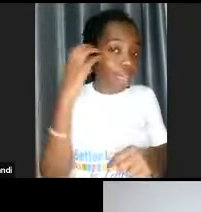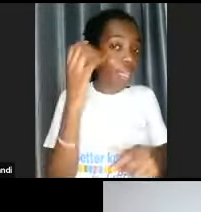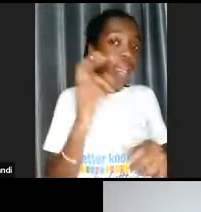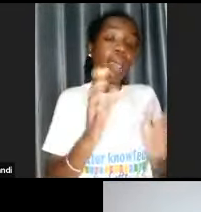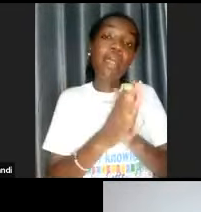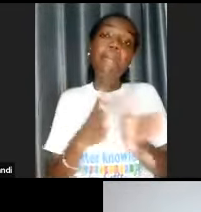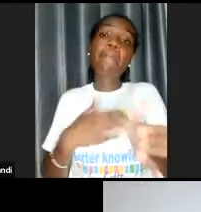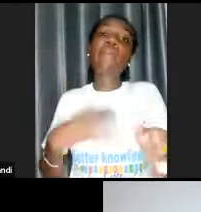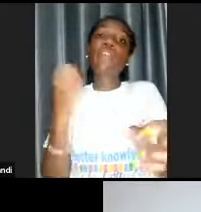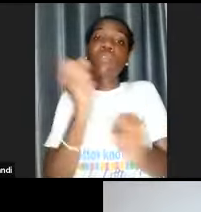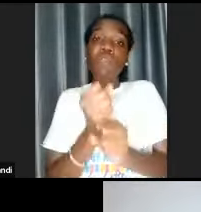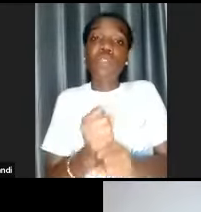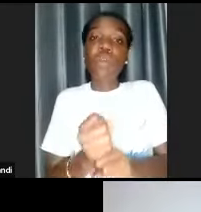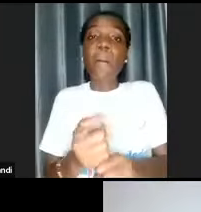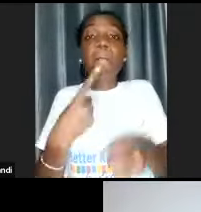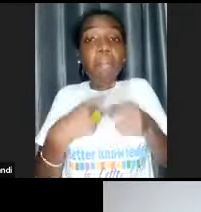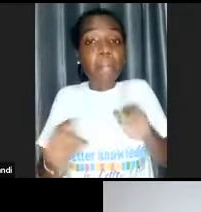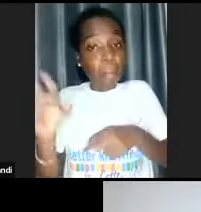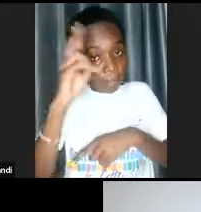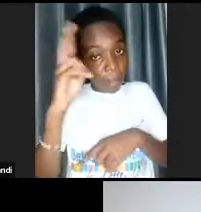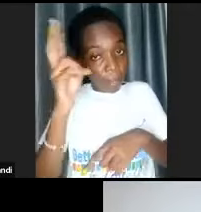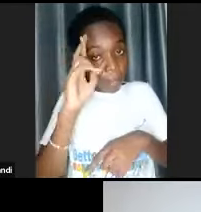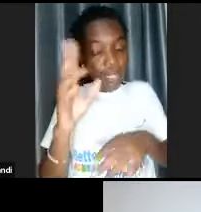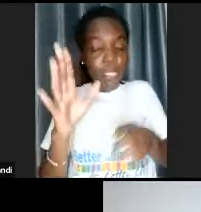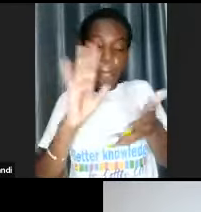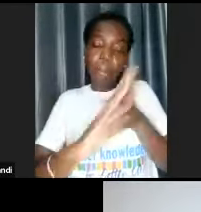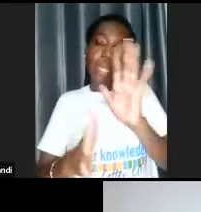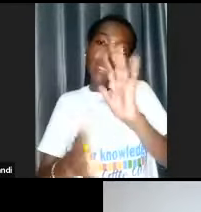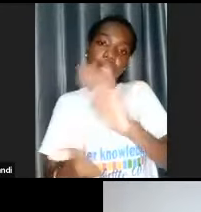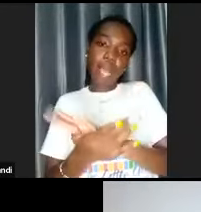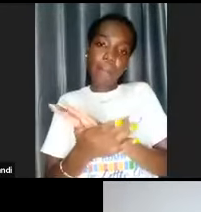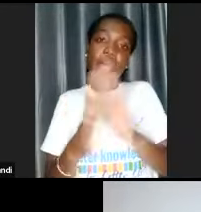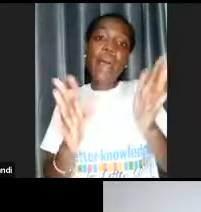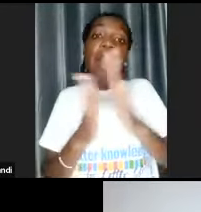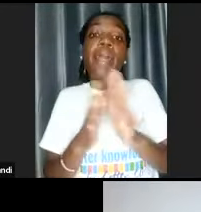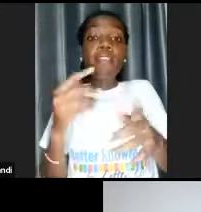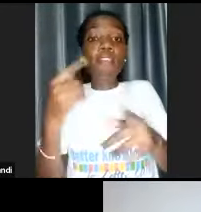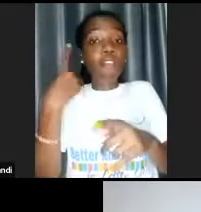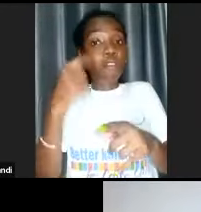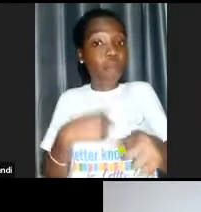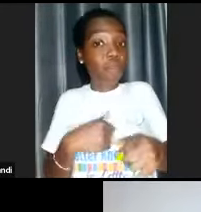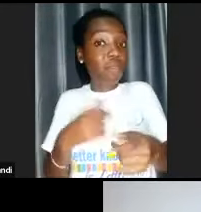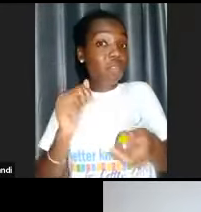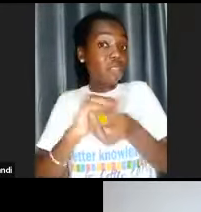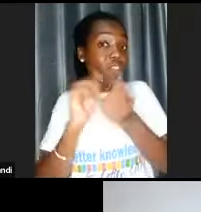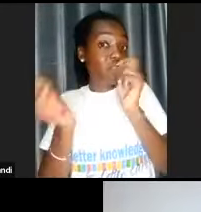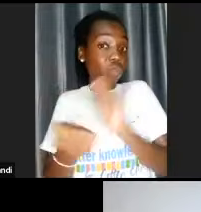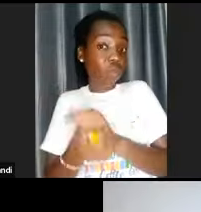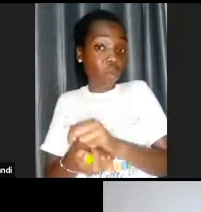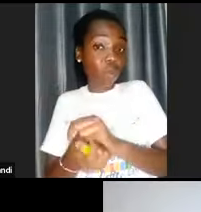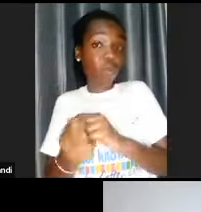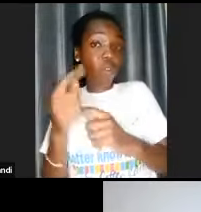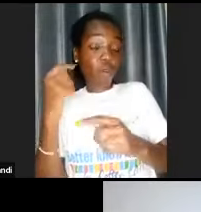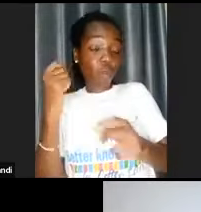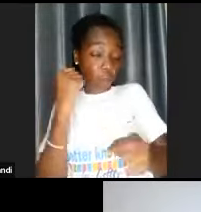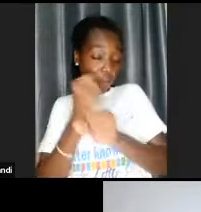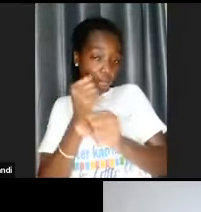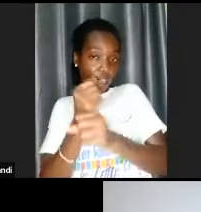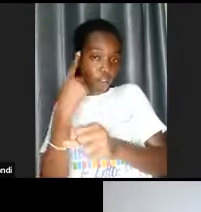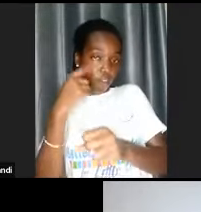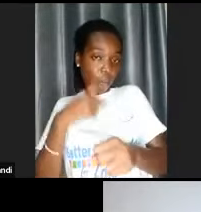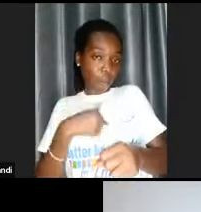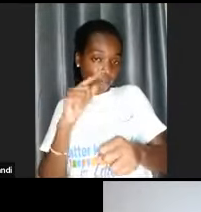But purpose is the becoming. For me to transform people's mind, it has to work for me first. I have to become